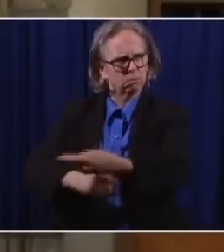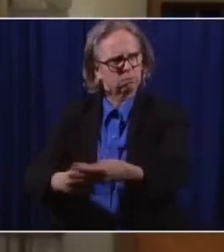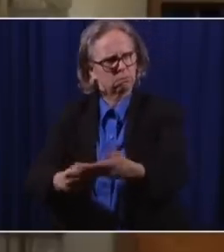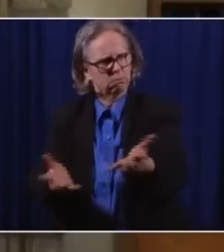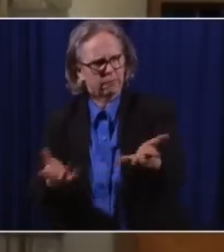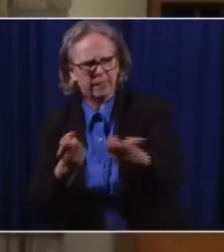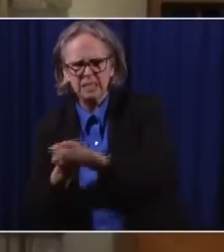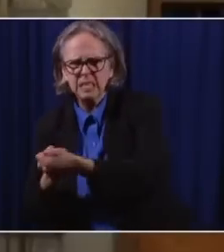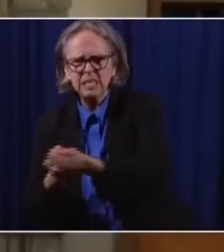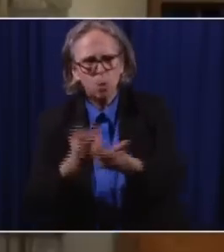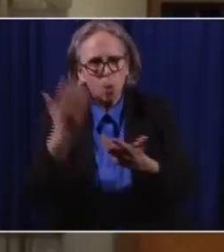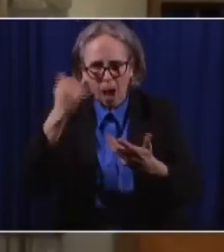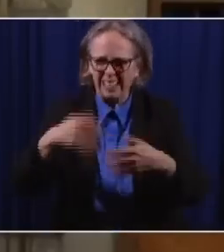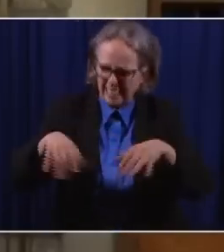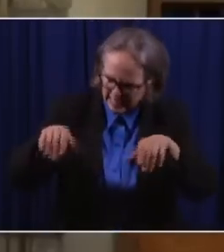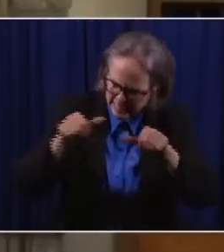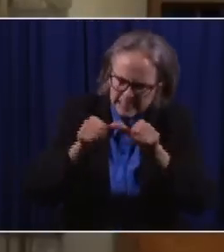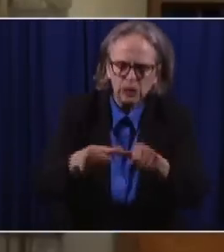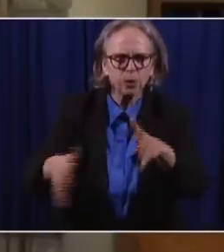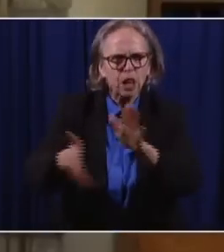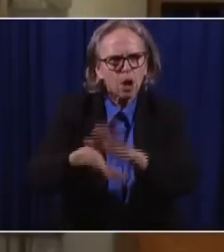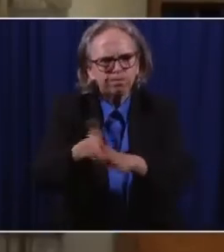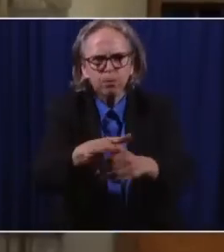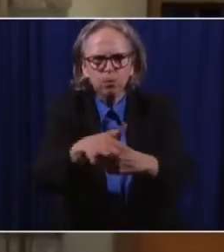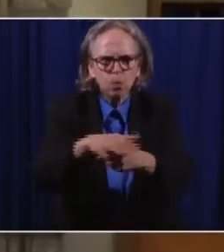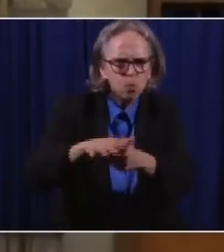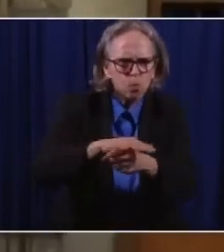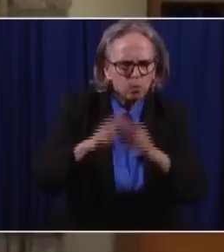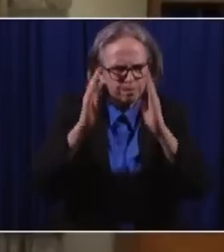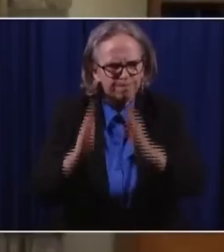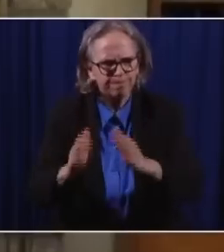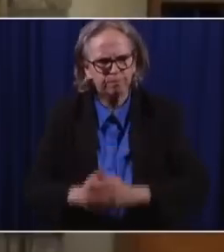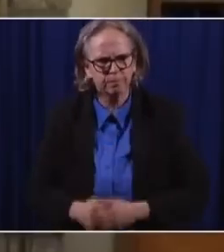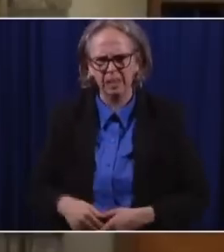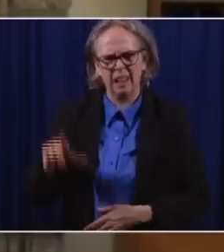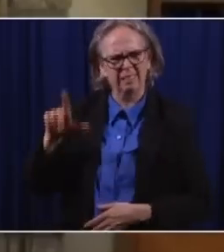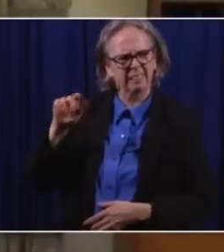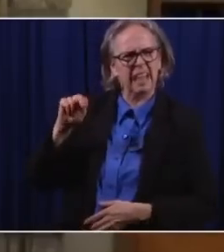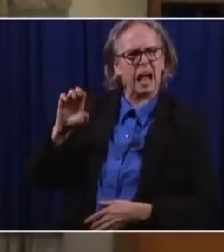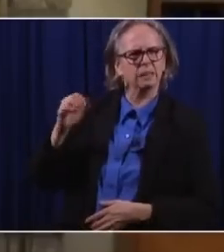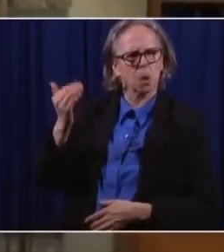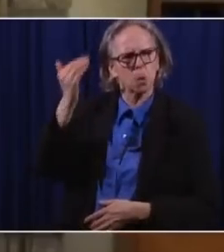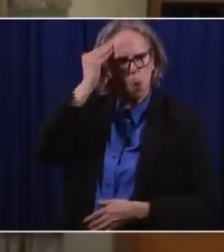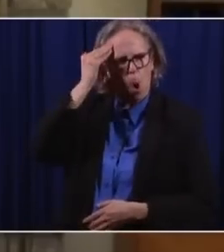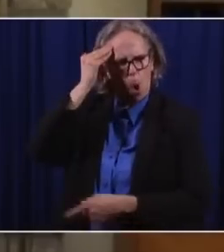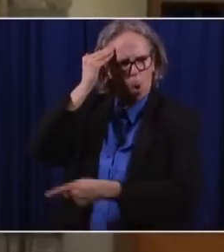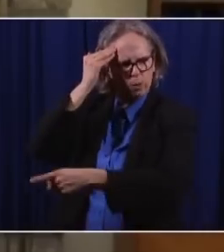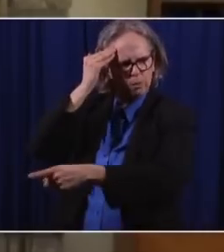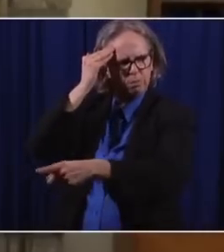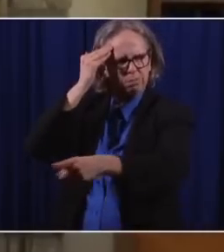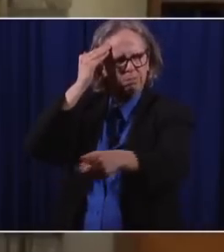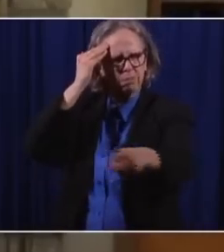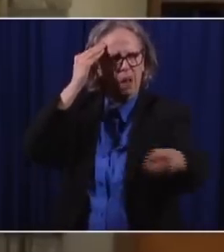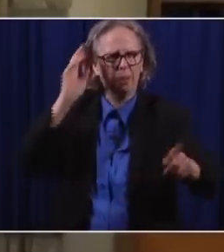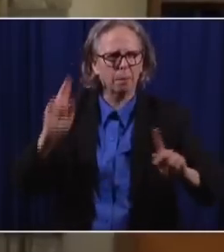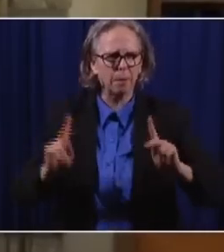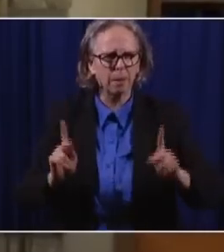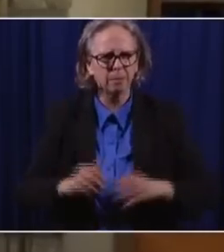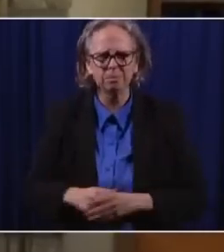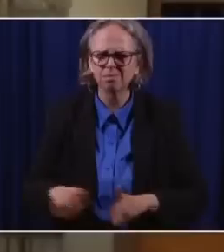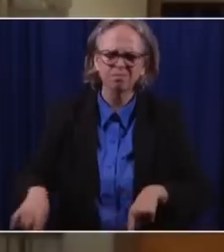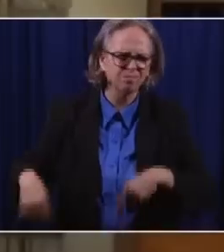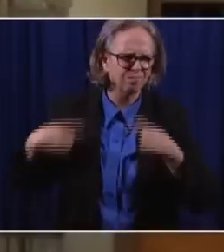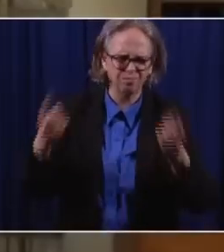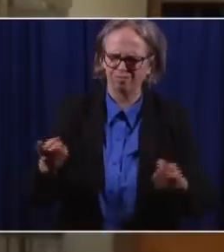day. Lance Himes knows all of our commissioners. He's worked closely with them steadily throughout the pandemic.